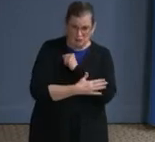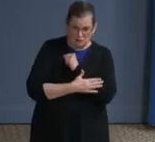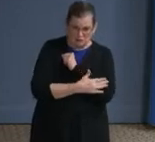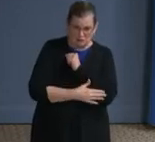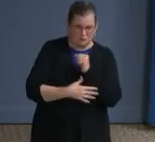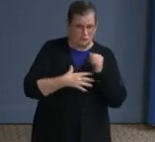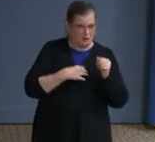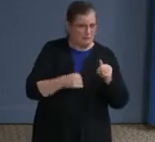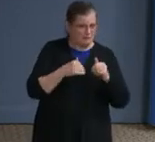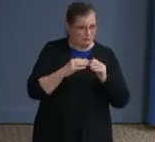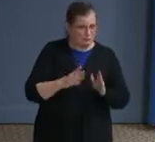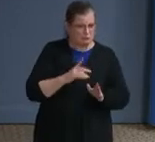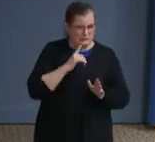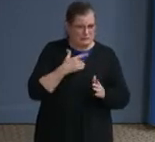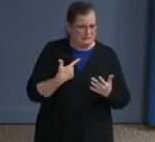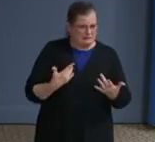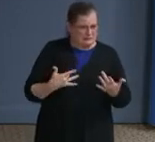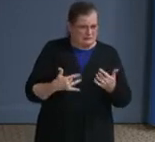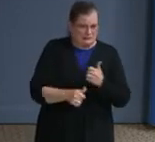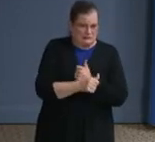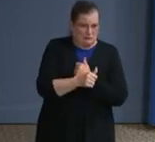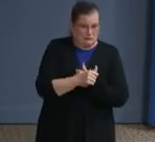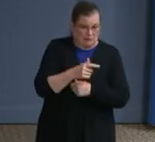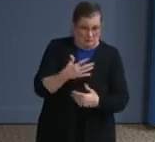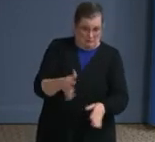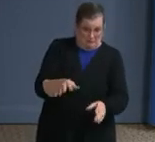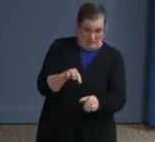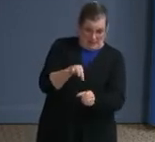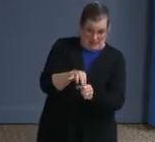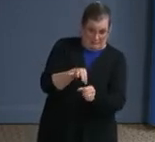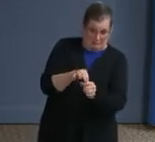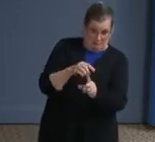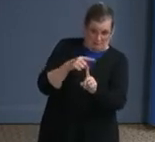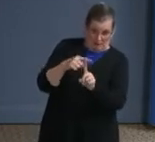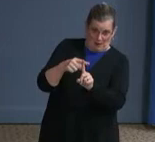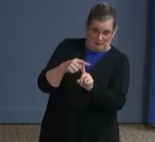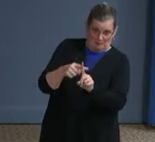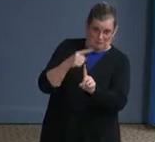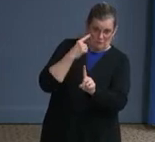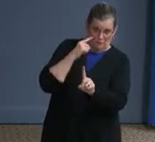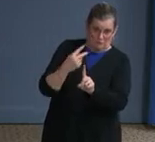So I think the election was positive with regard to the view of the